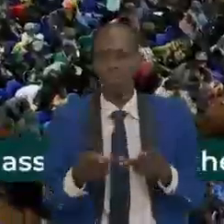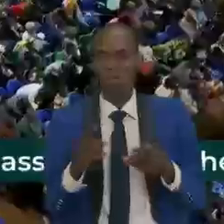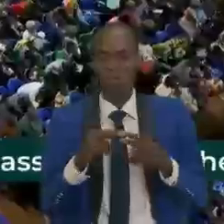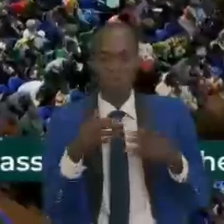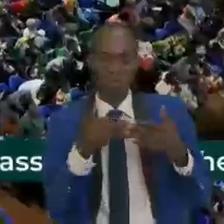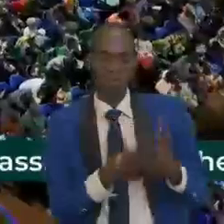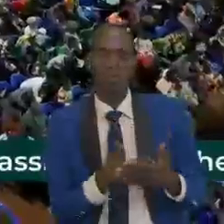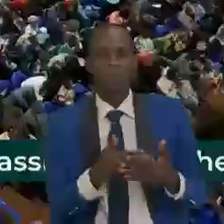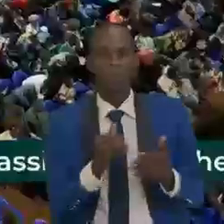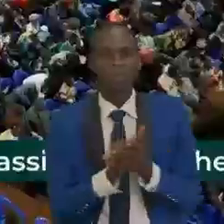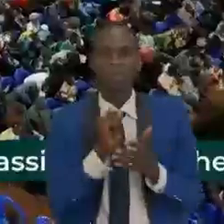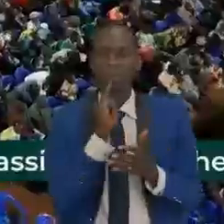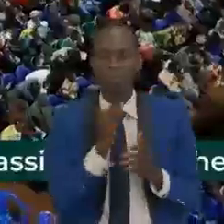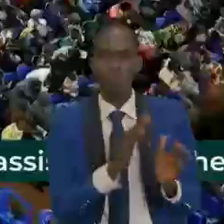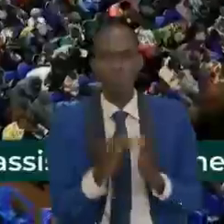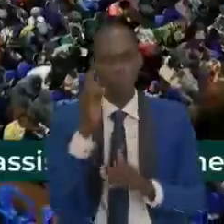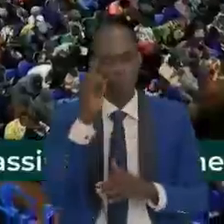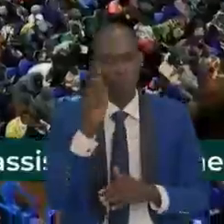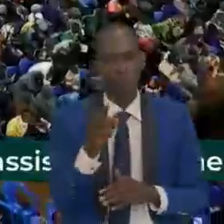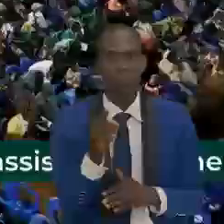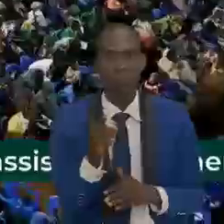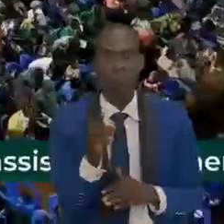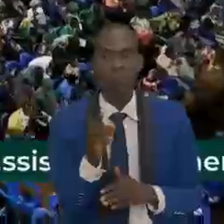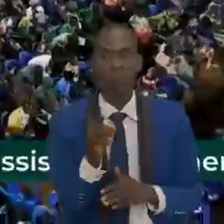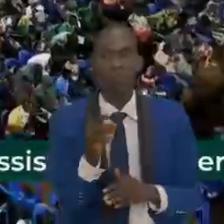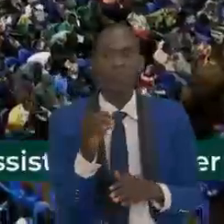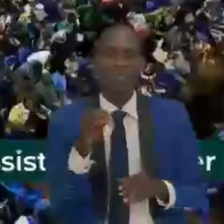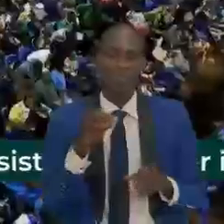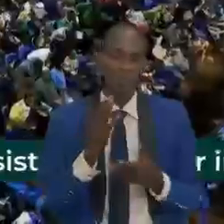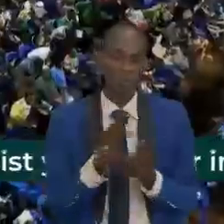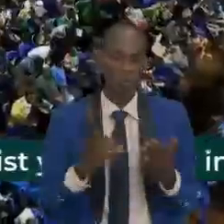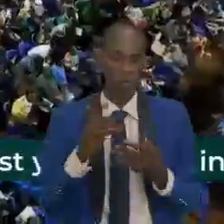you. In the Chinese village.